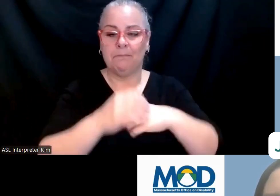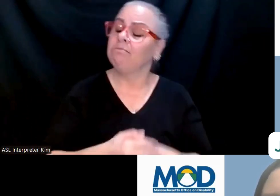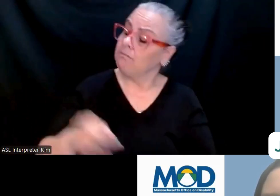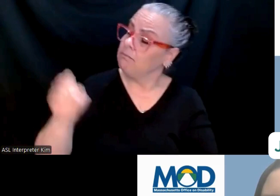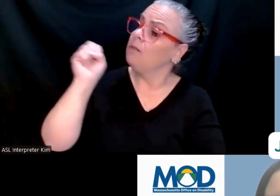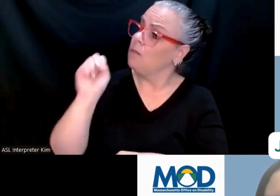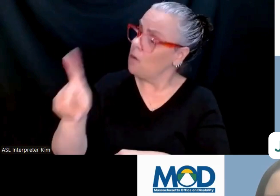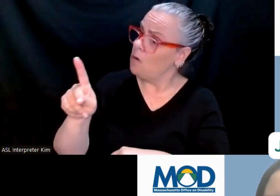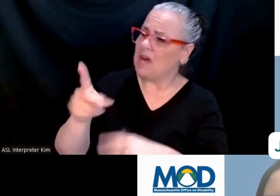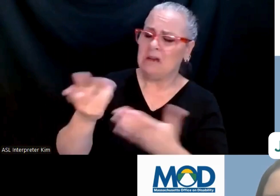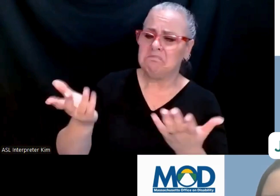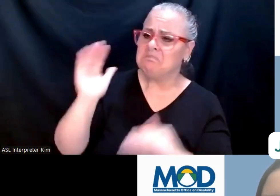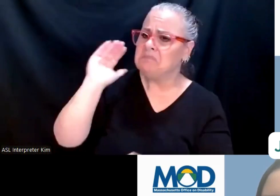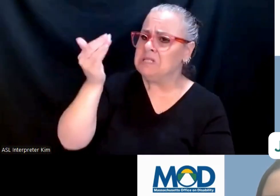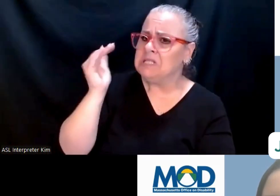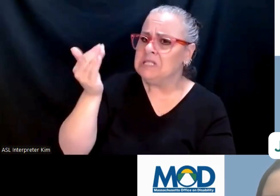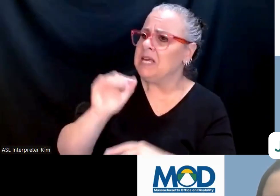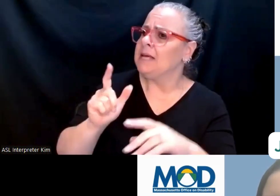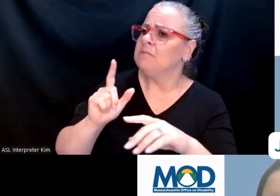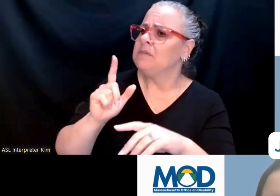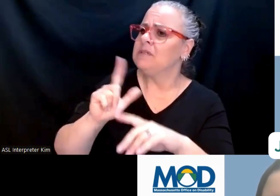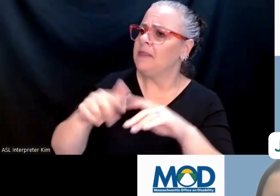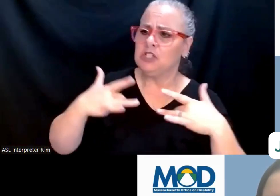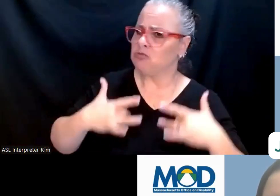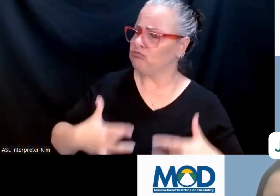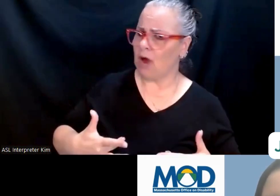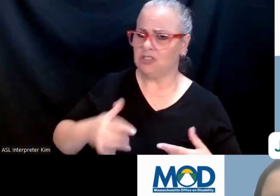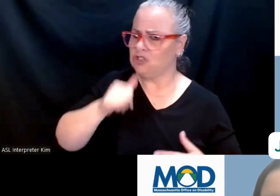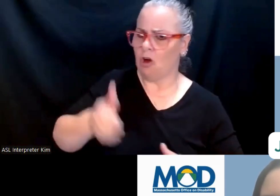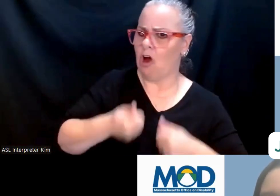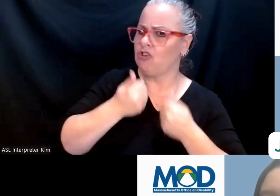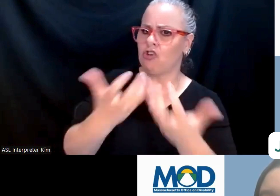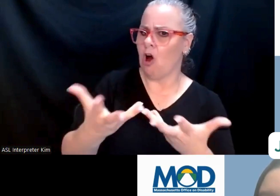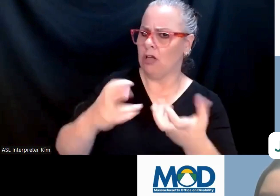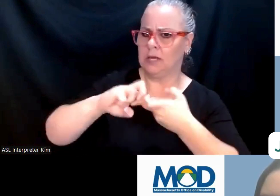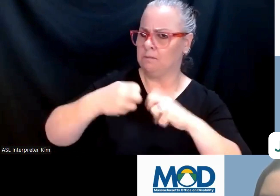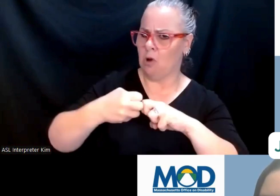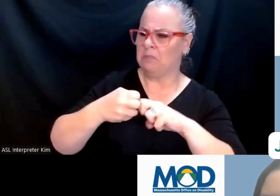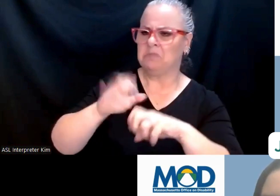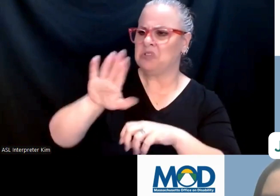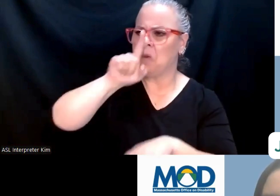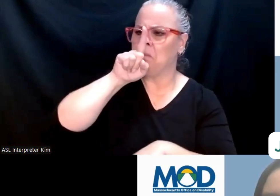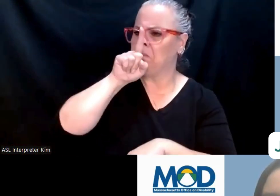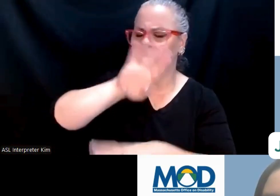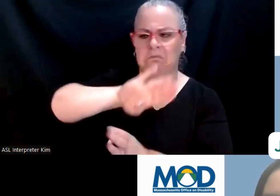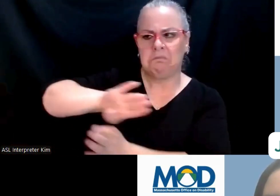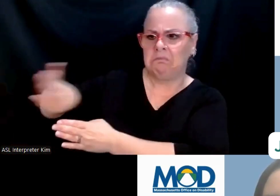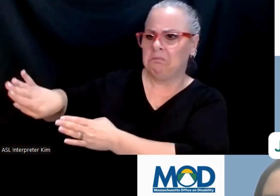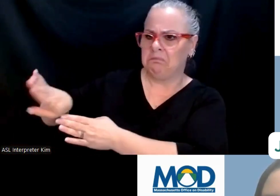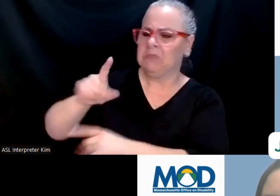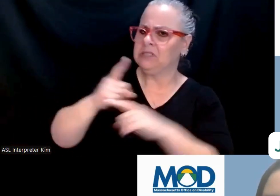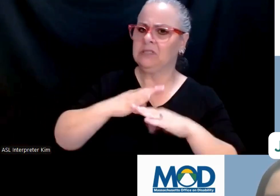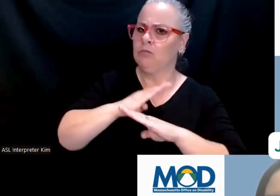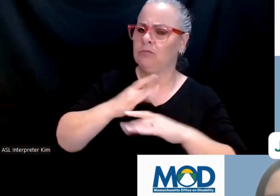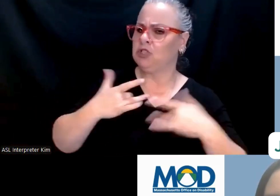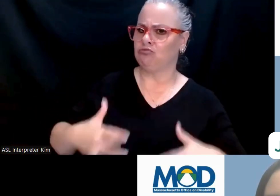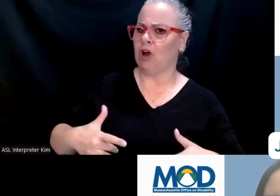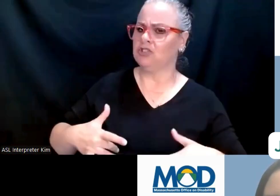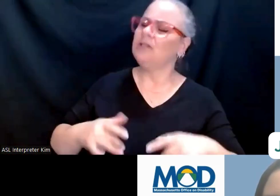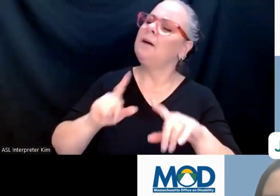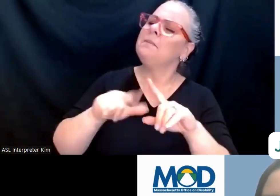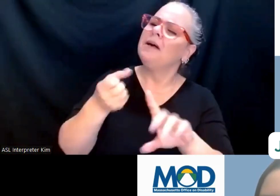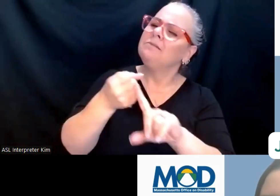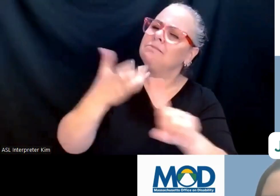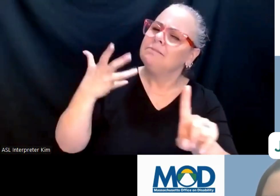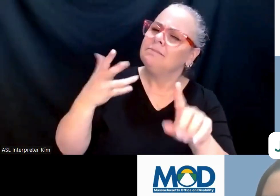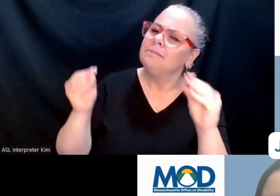Okay, so it sounds like the depression is not creating difficulties at your job, so you don't need to mention that at all in your request. But can you tell me a little bit